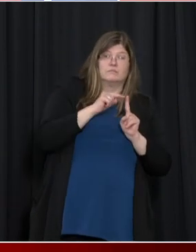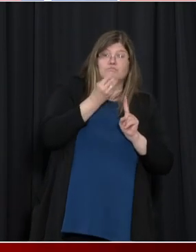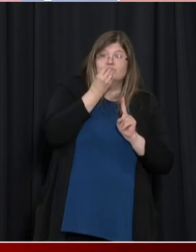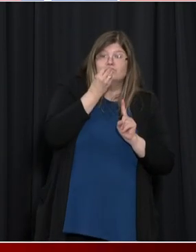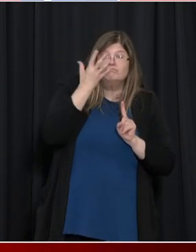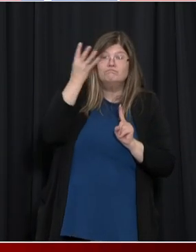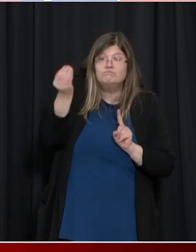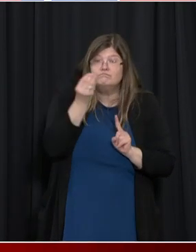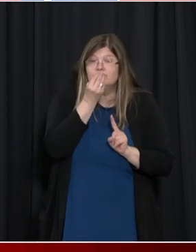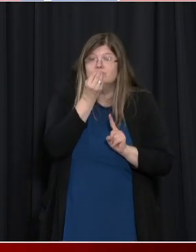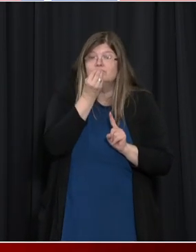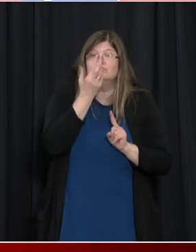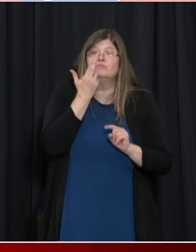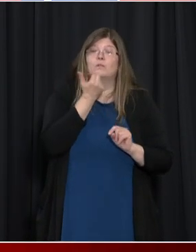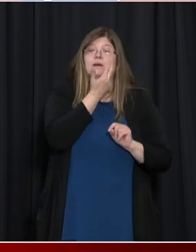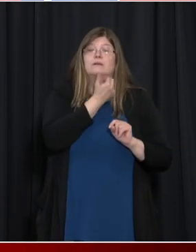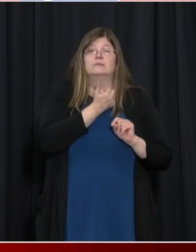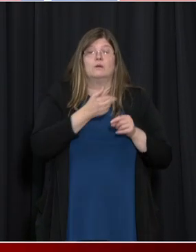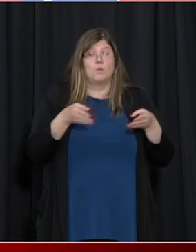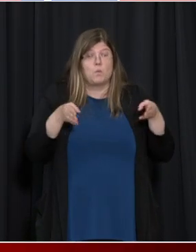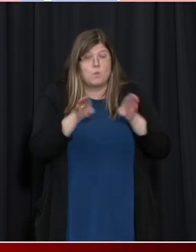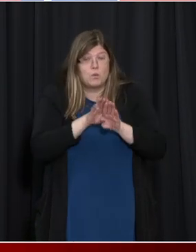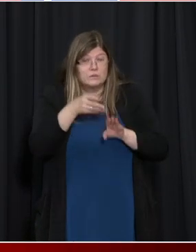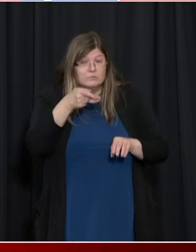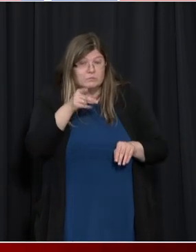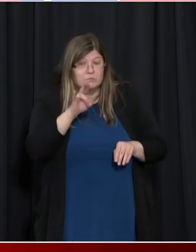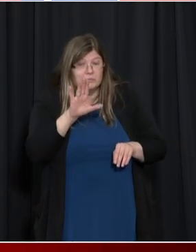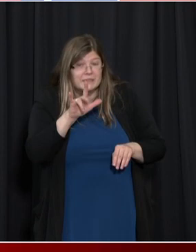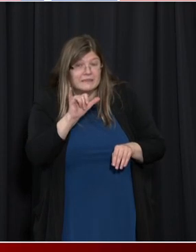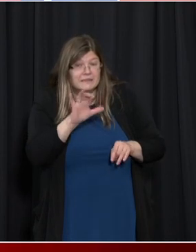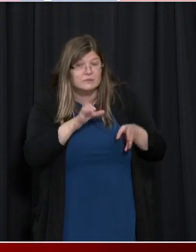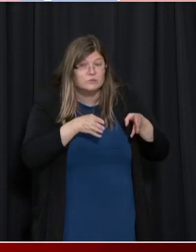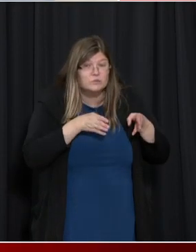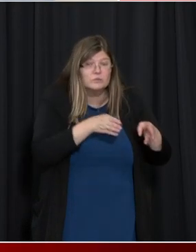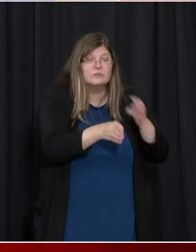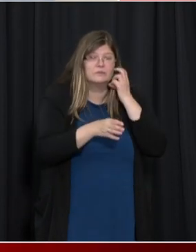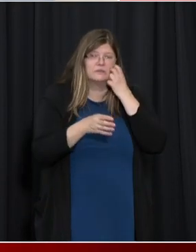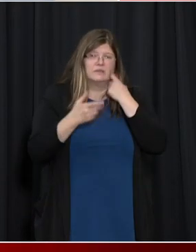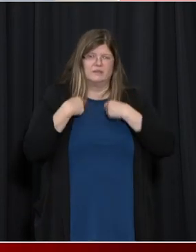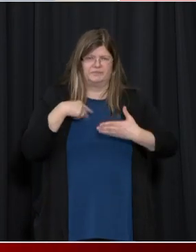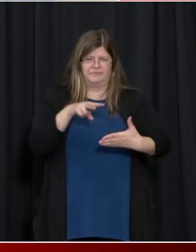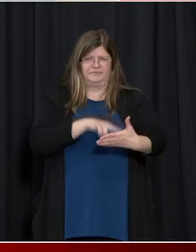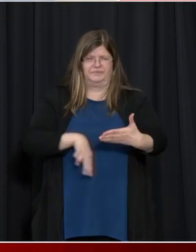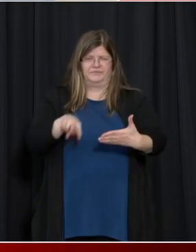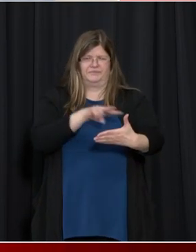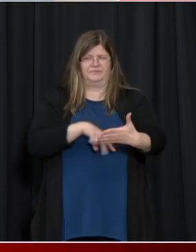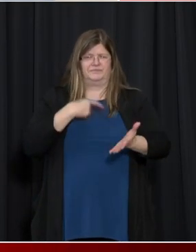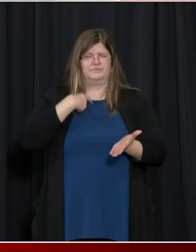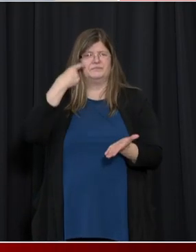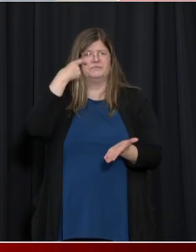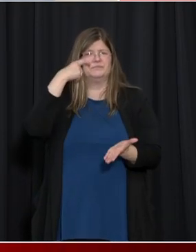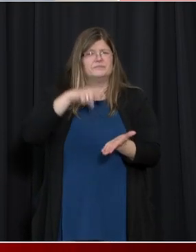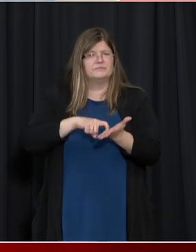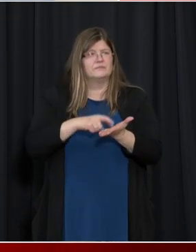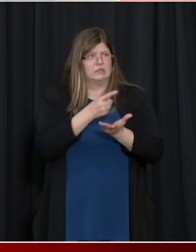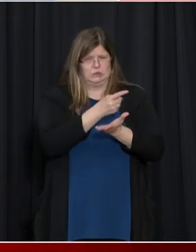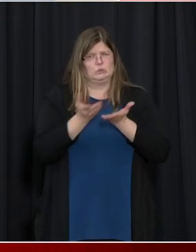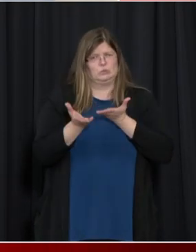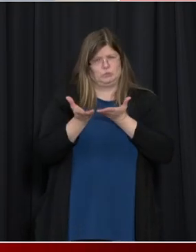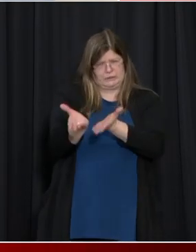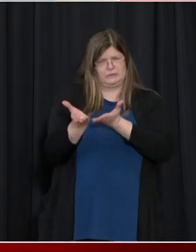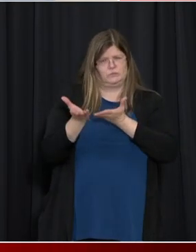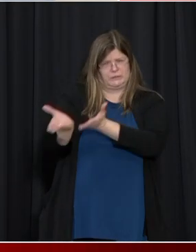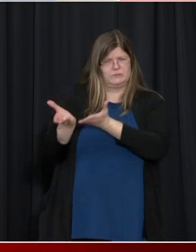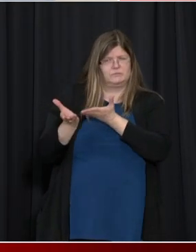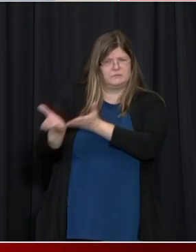of more public streets and public spaces. I can see in there it certainly says that that's a recommendation of the group, but I know